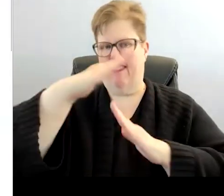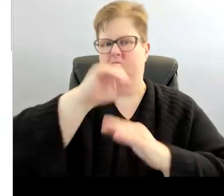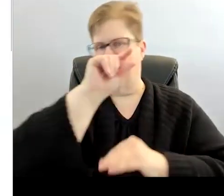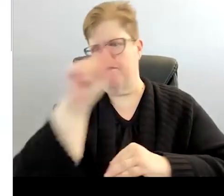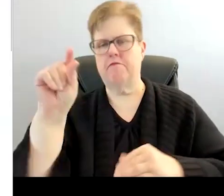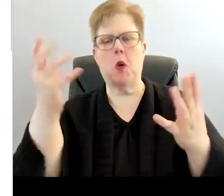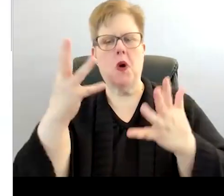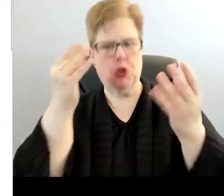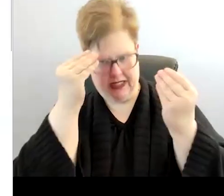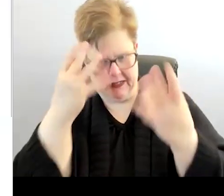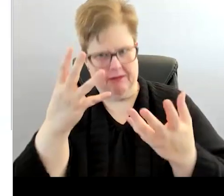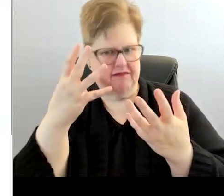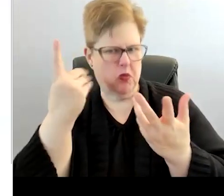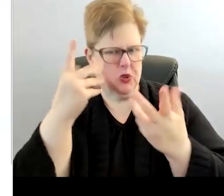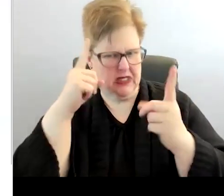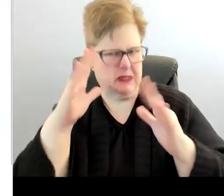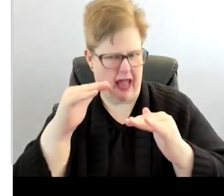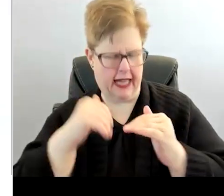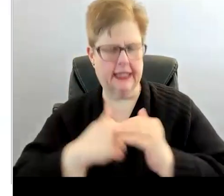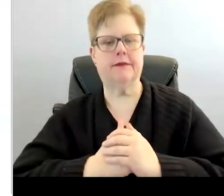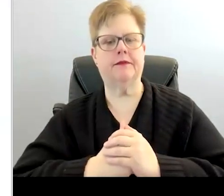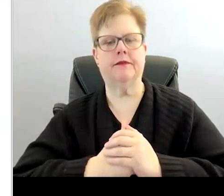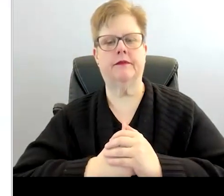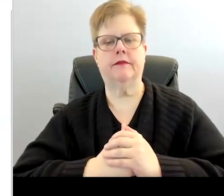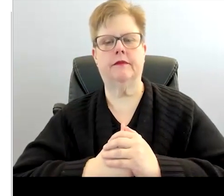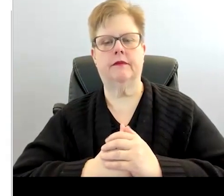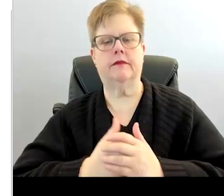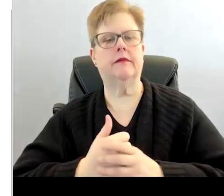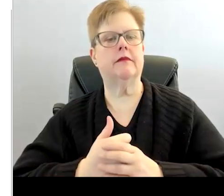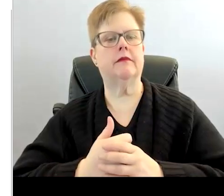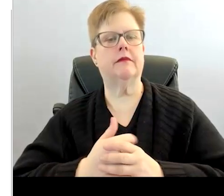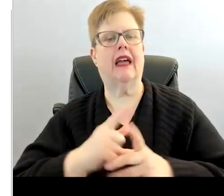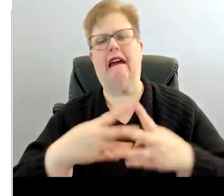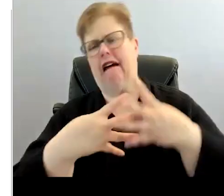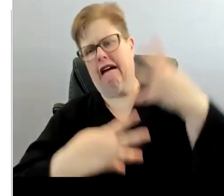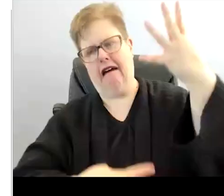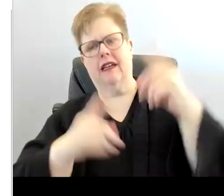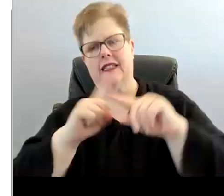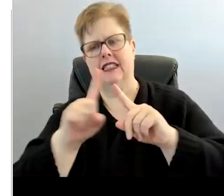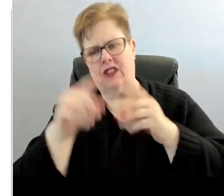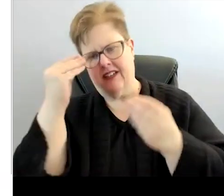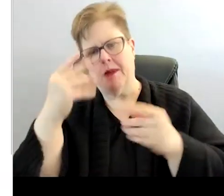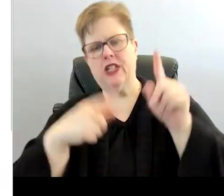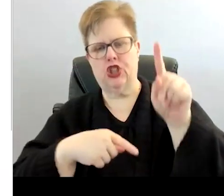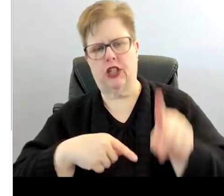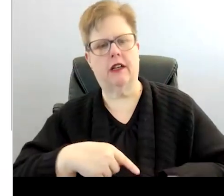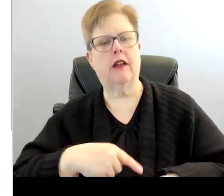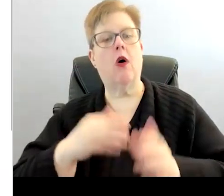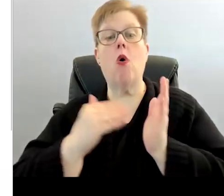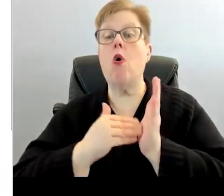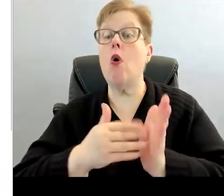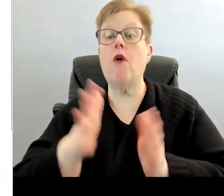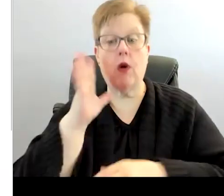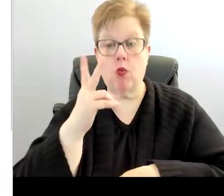to expect, and then multiple pieces of information here. Often what you'll